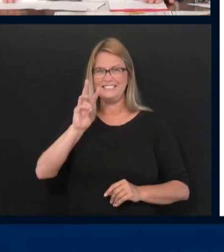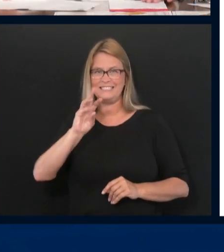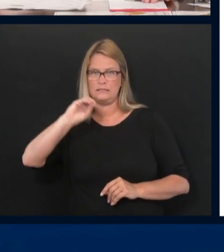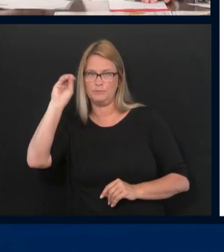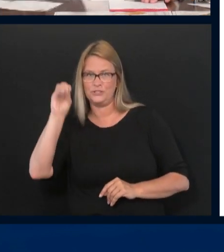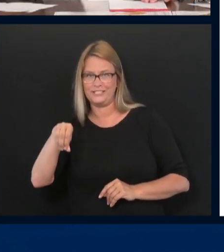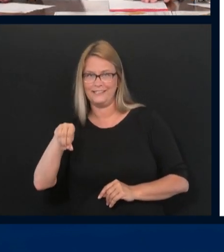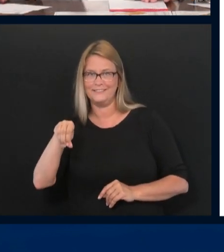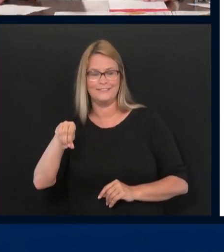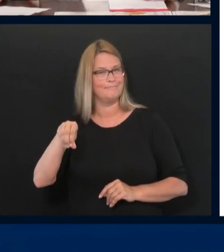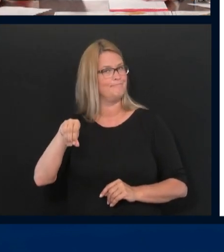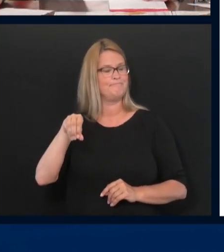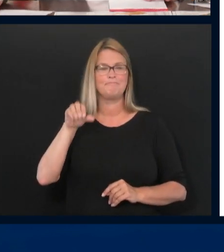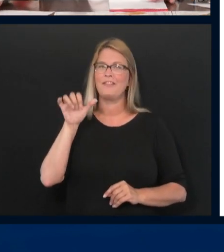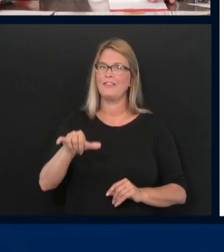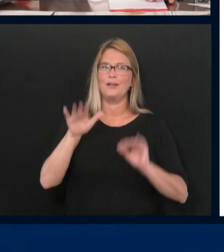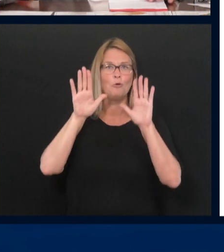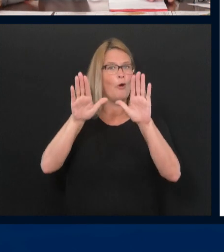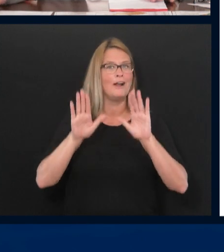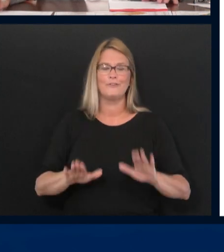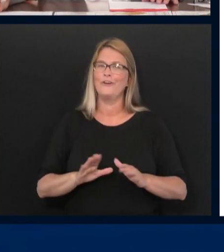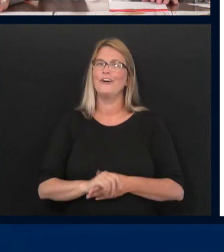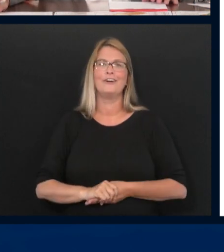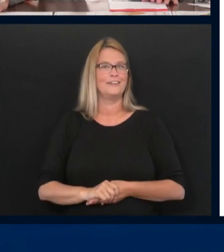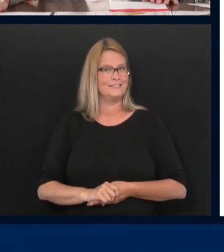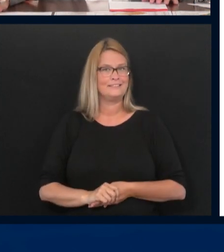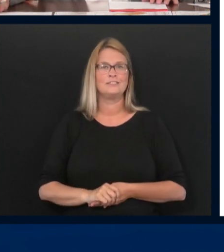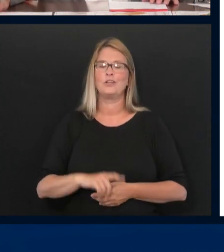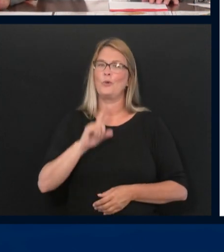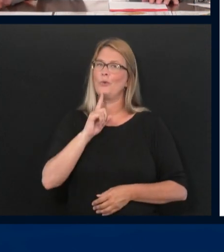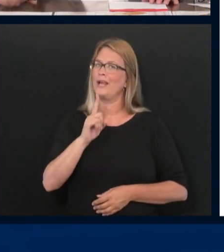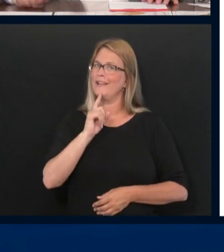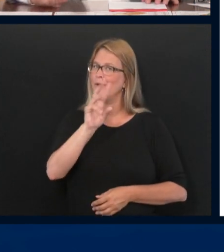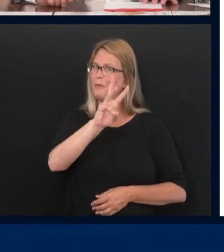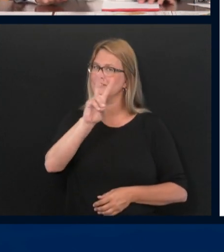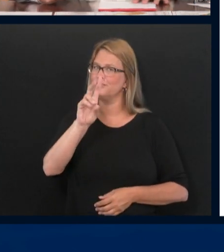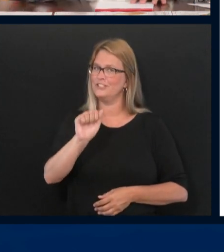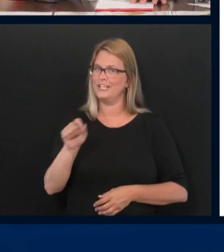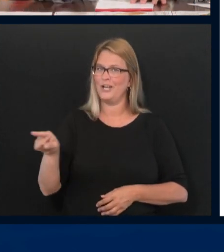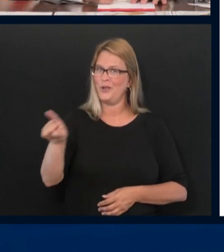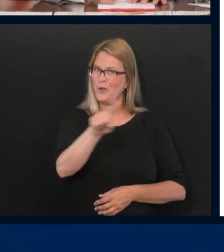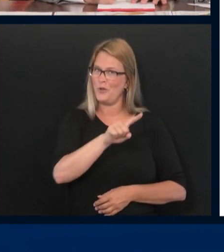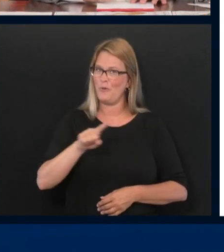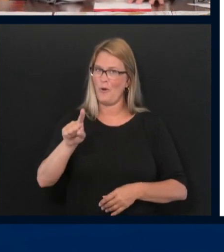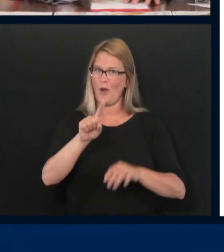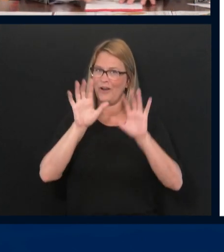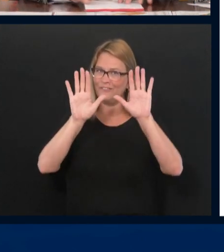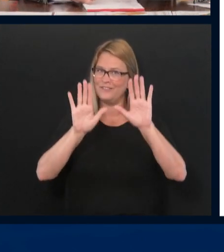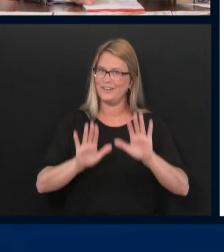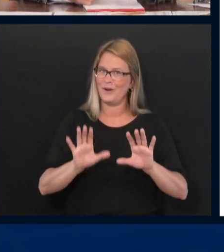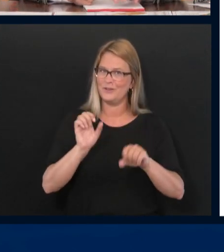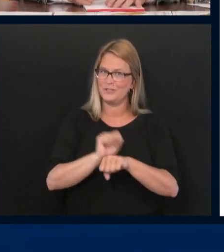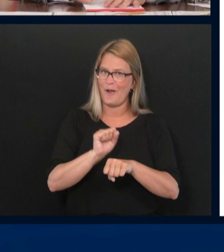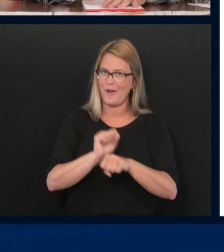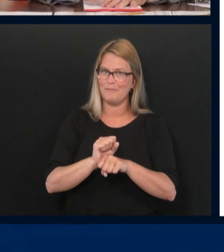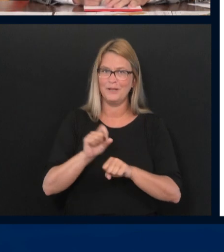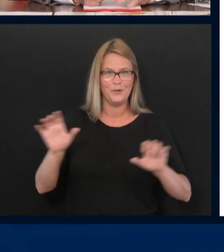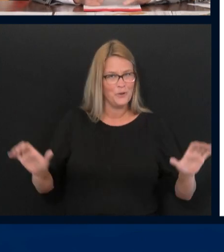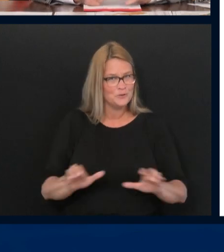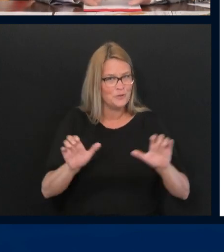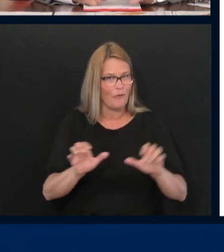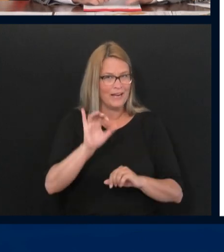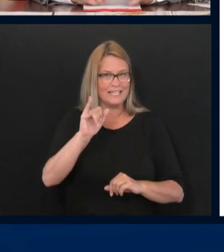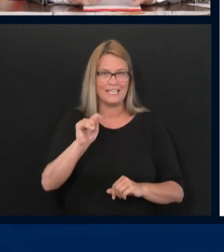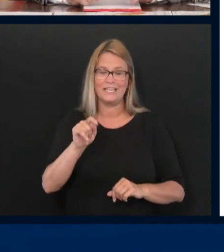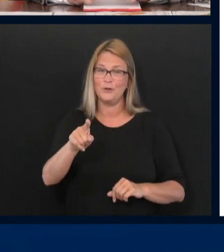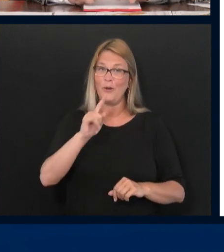1.86%. Can't be any better. Absolutely, West Virginia, you're doing it. You've done it all along. You've been the miracle